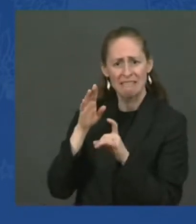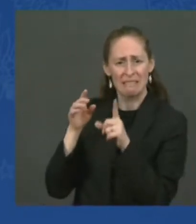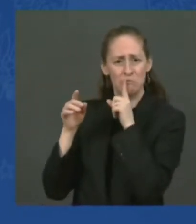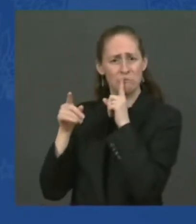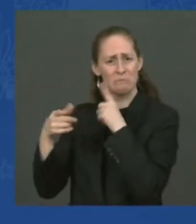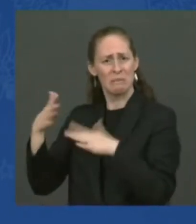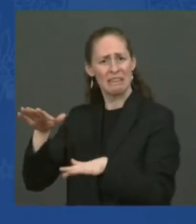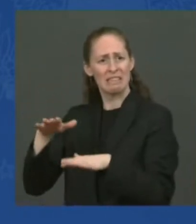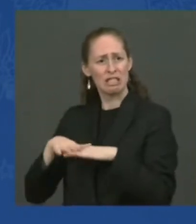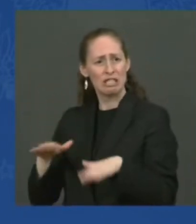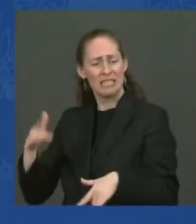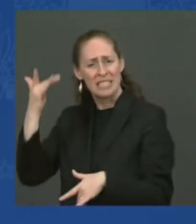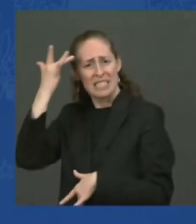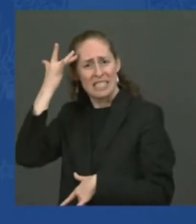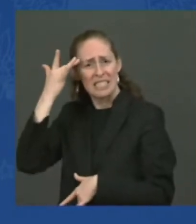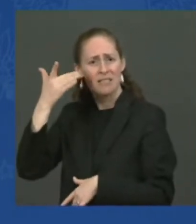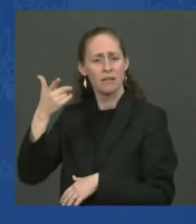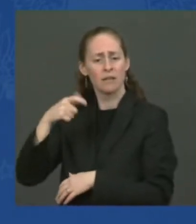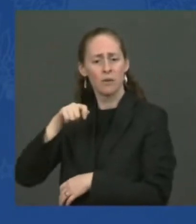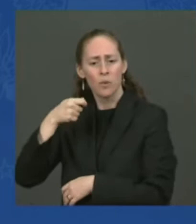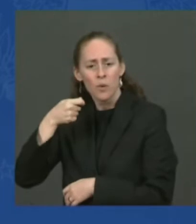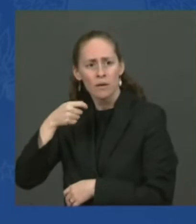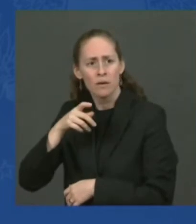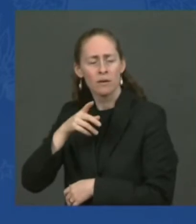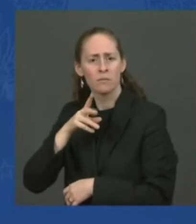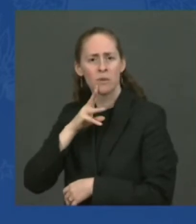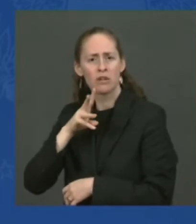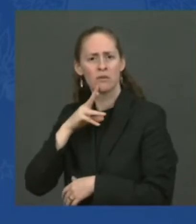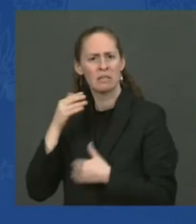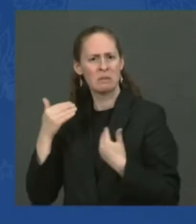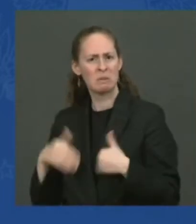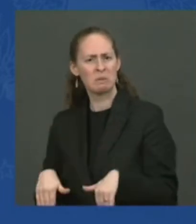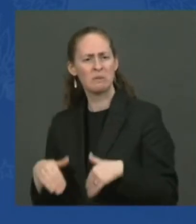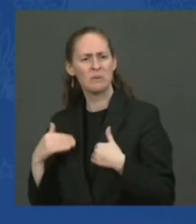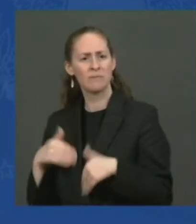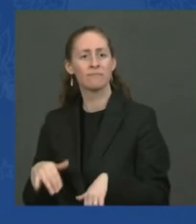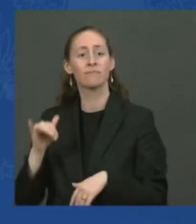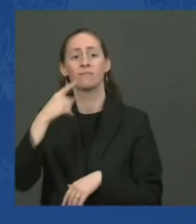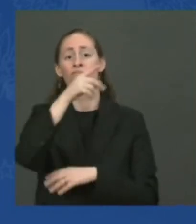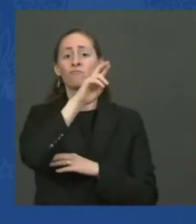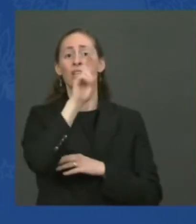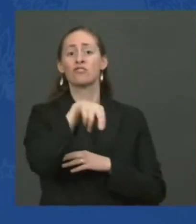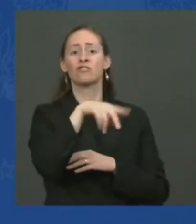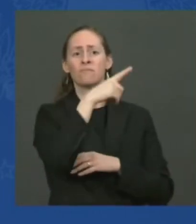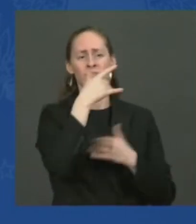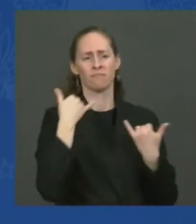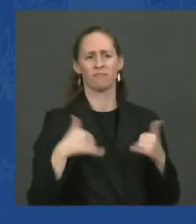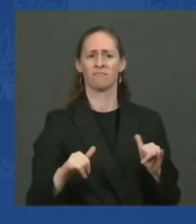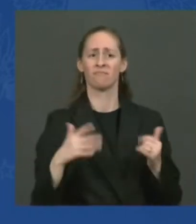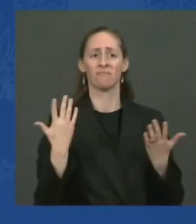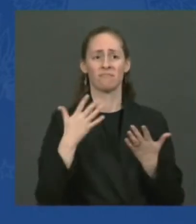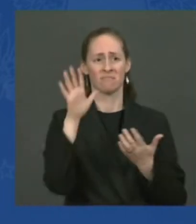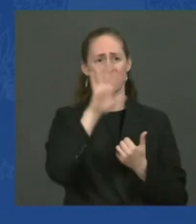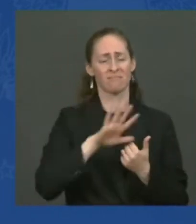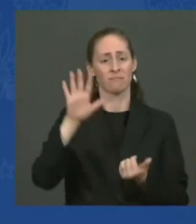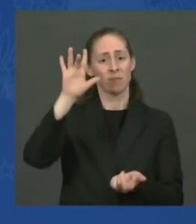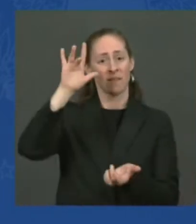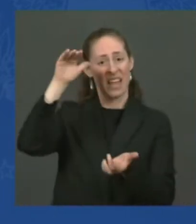time they turn on the faucet. Cities like Rochester still have 25,000 lead pipes that need